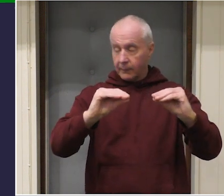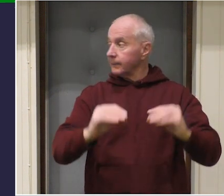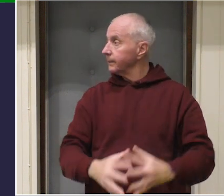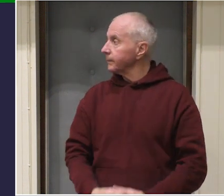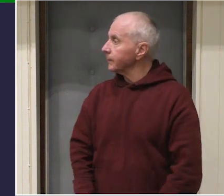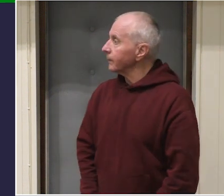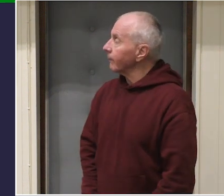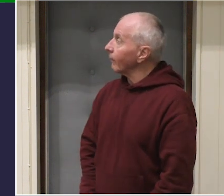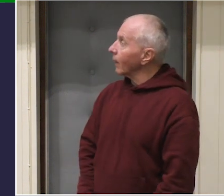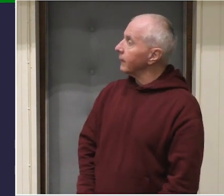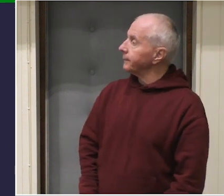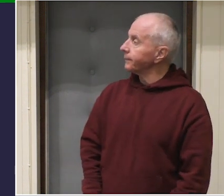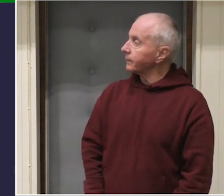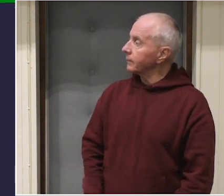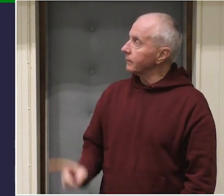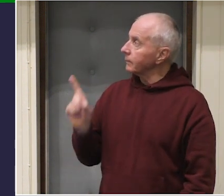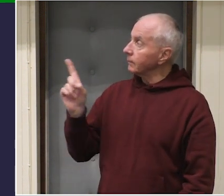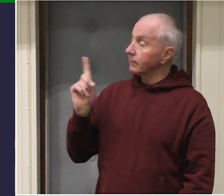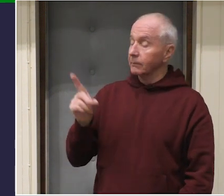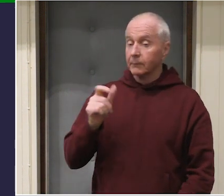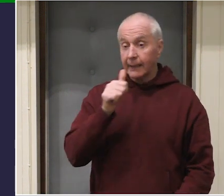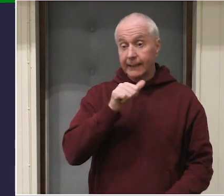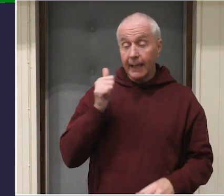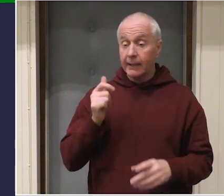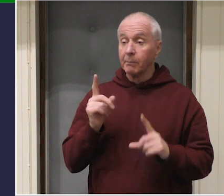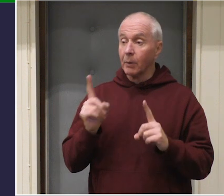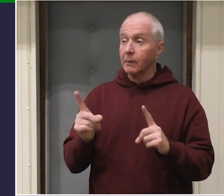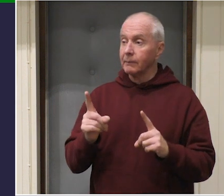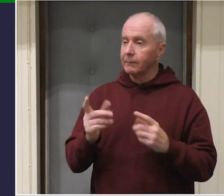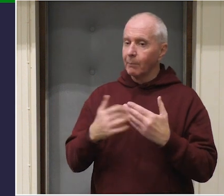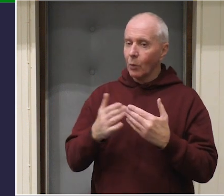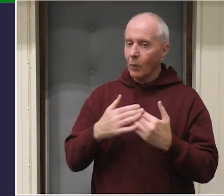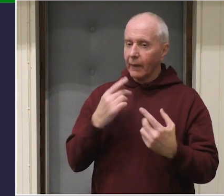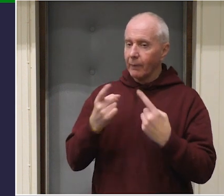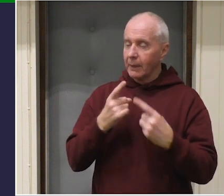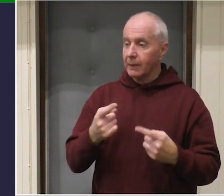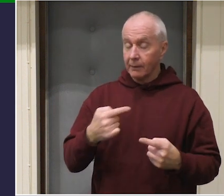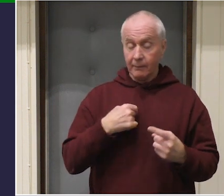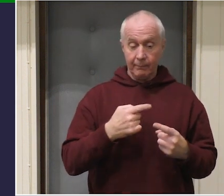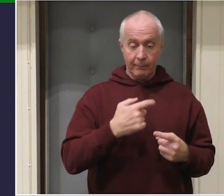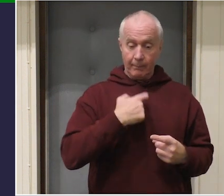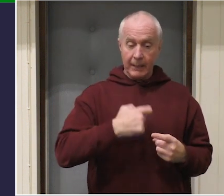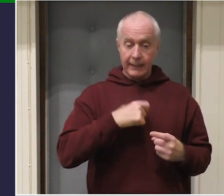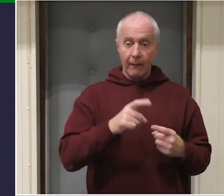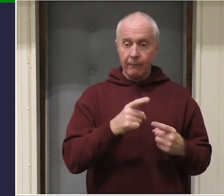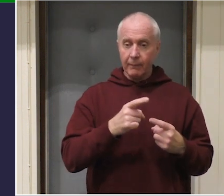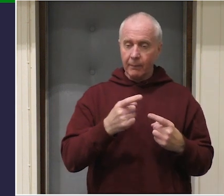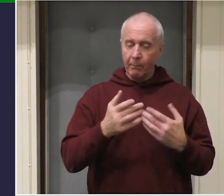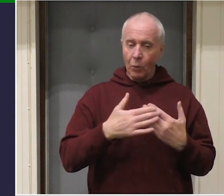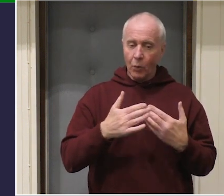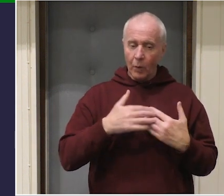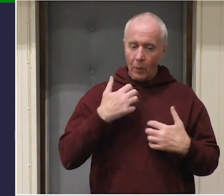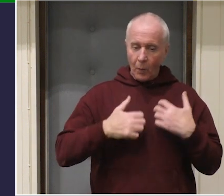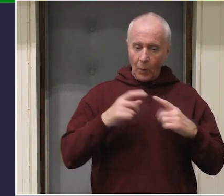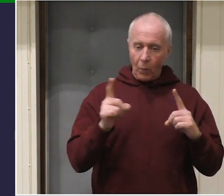So that's nice, but that's still not the whole story. So now I want to move on to the type of binary star which I personally am most interested in, which